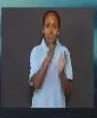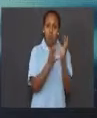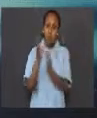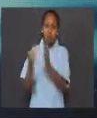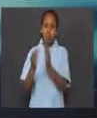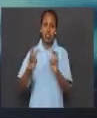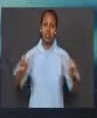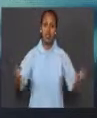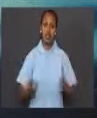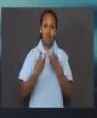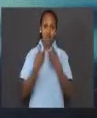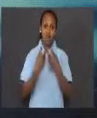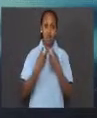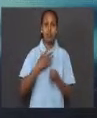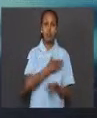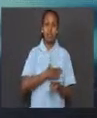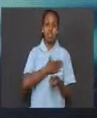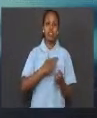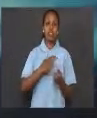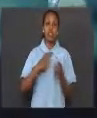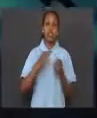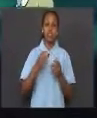collided. Please get started.